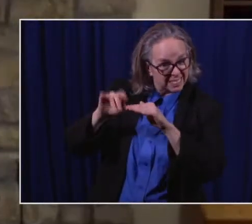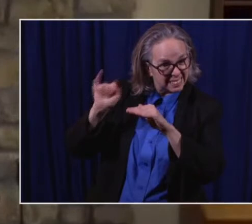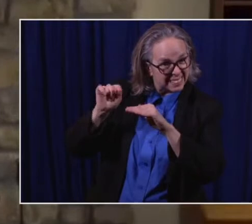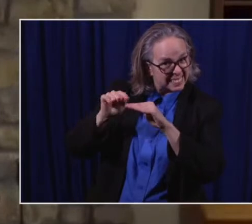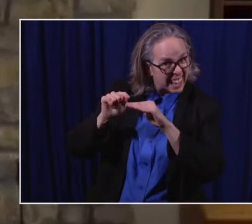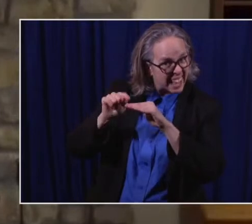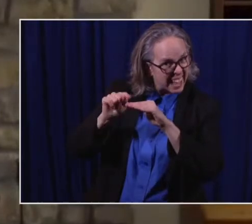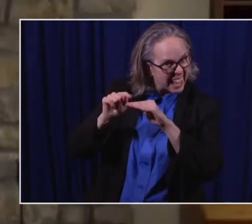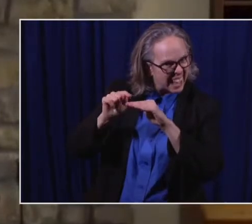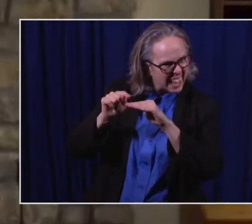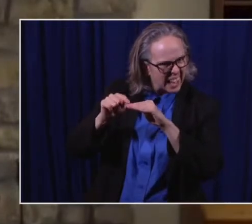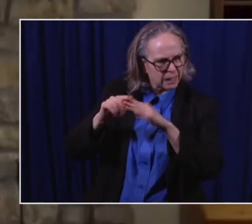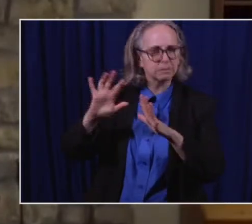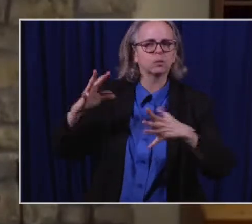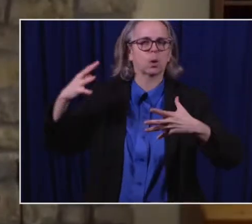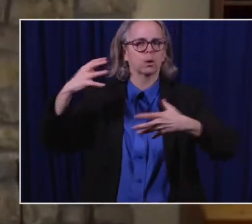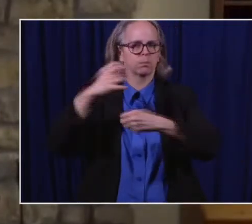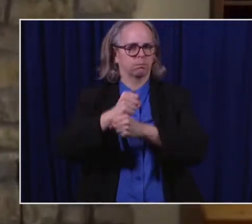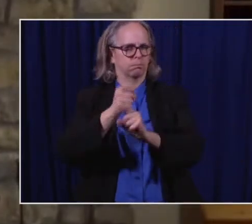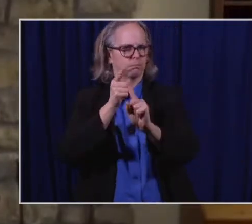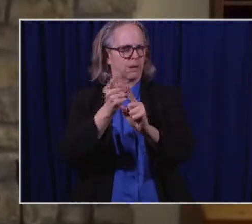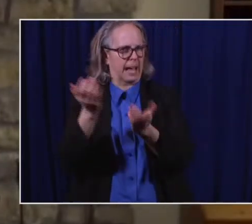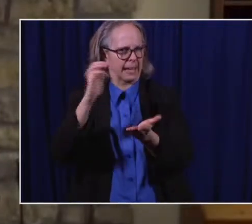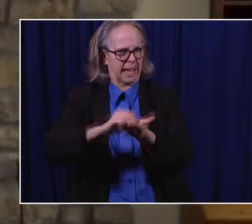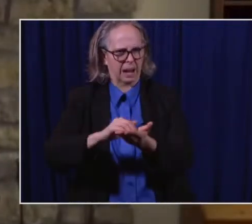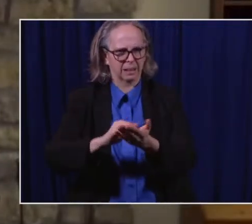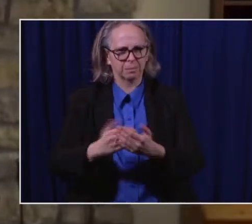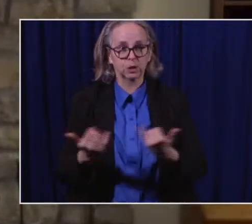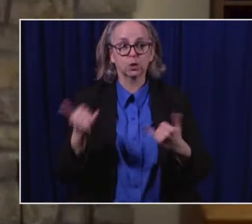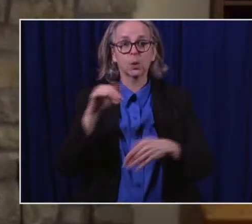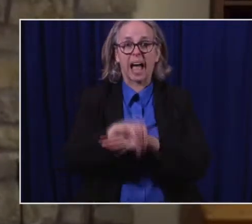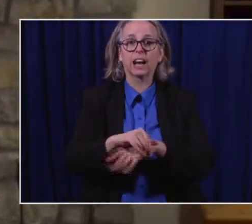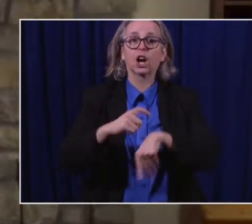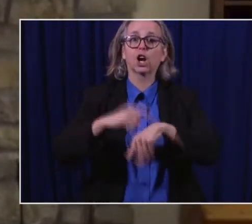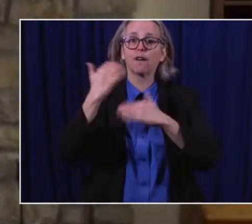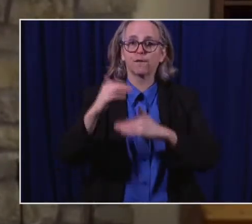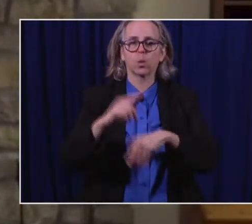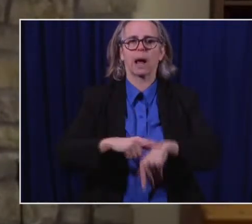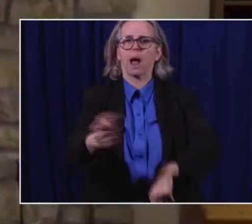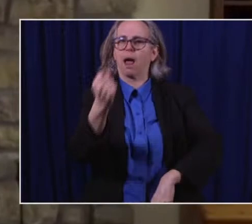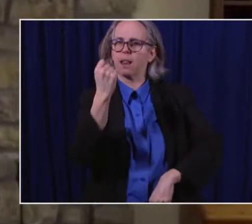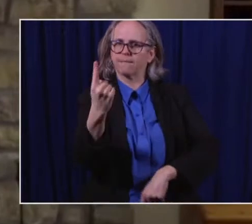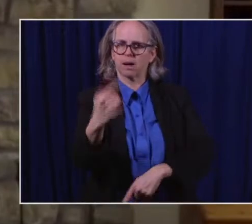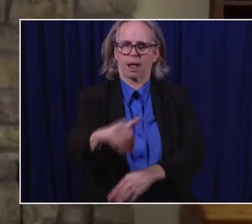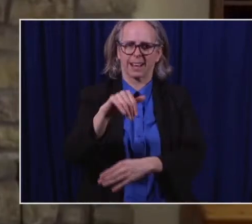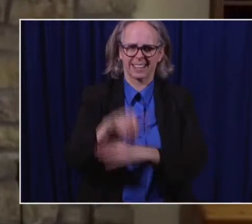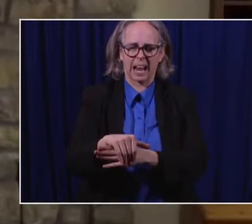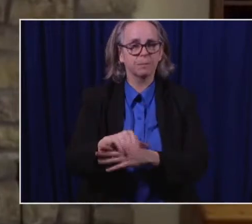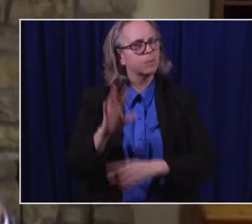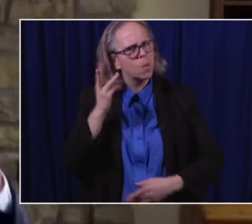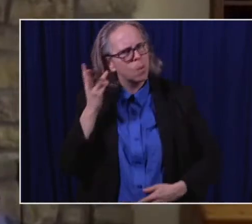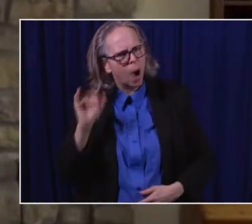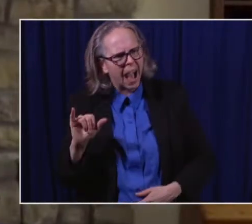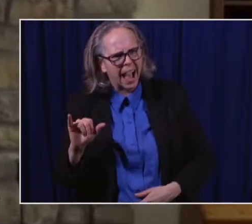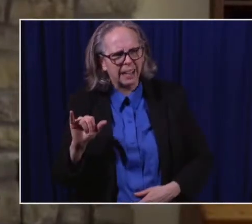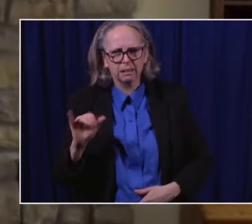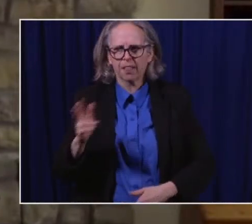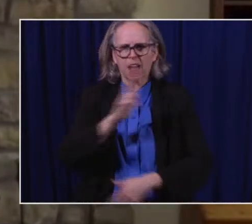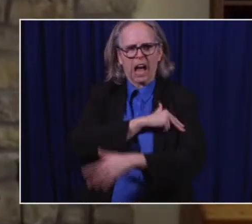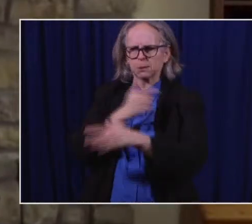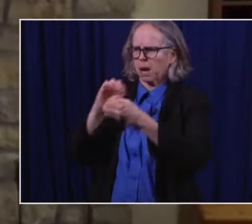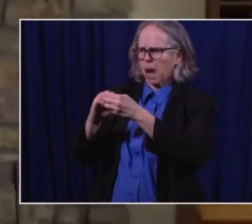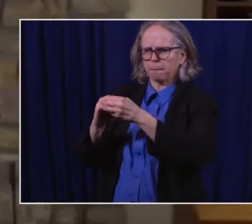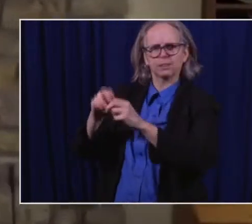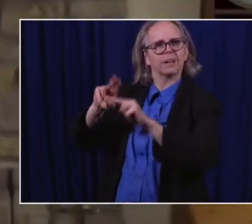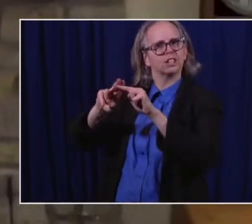recap, tonight we start the 11 o'clock curfew because of the progress that we've made with the number of people in the hospitals, those numbers going down.